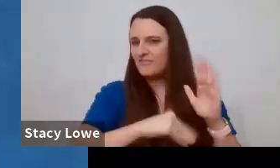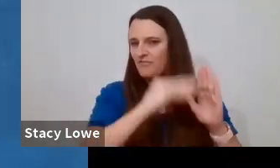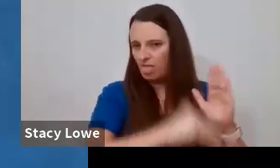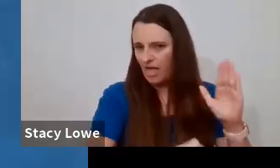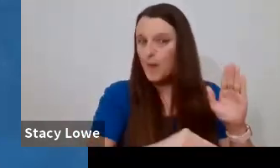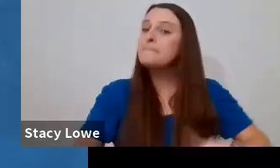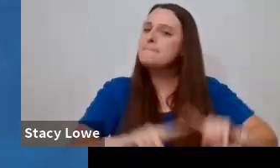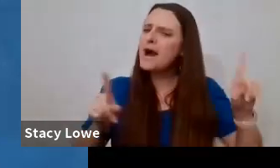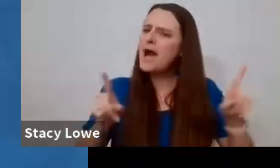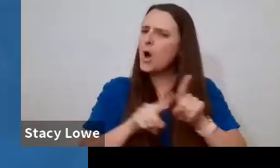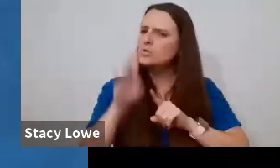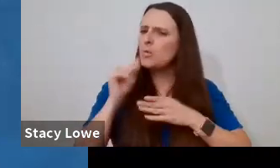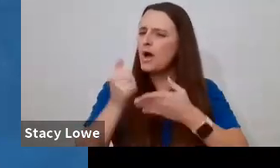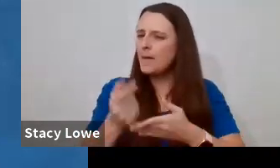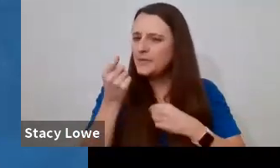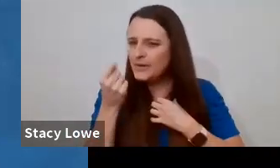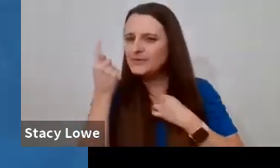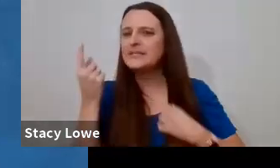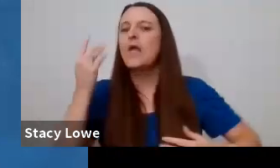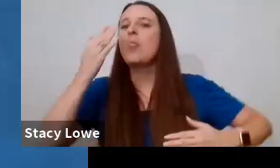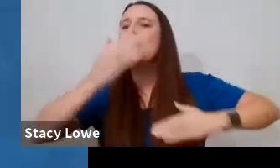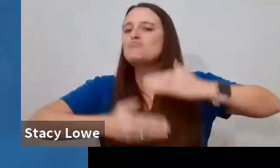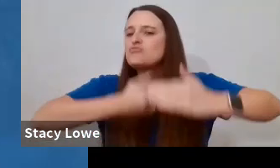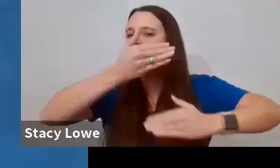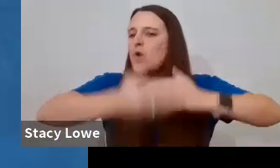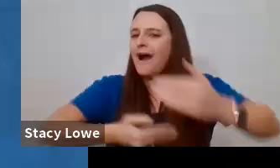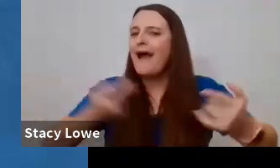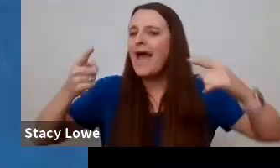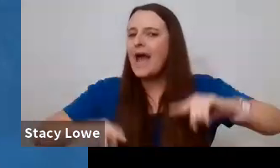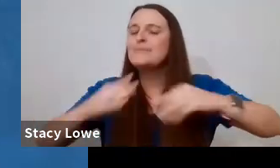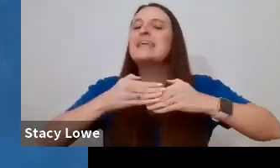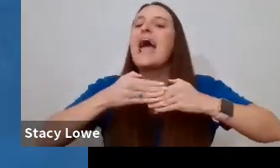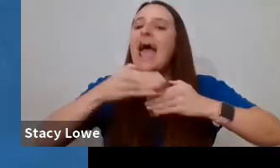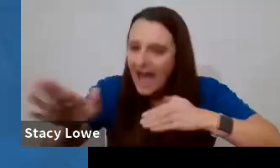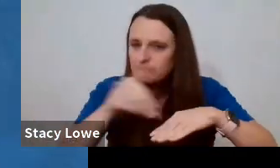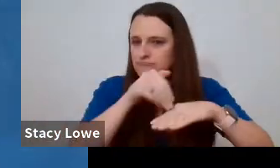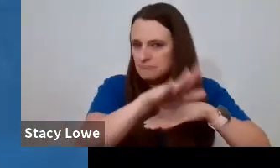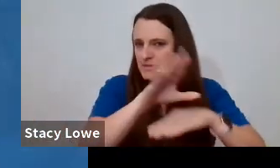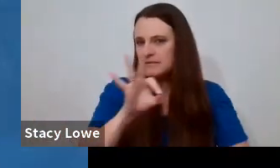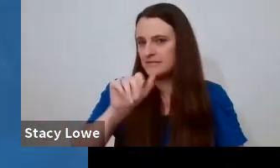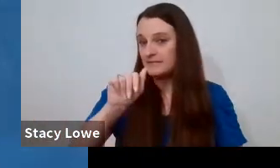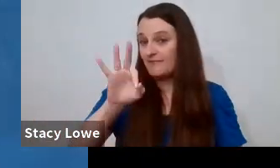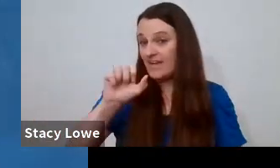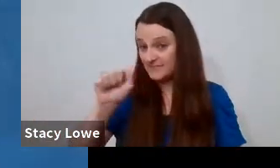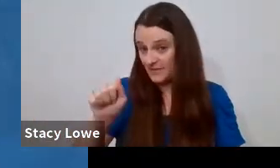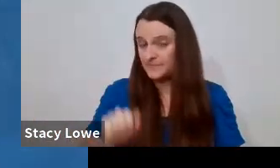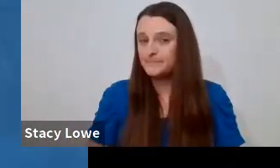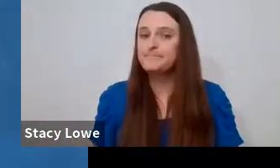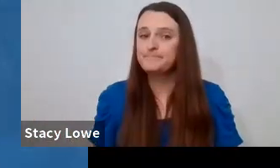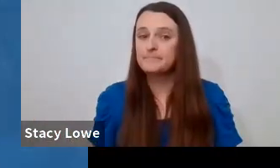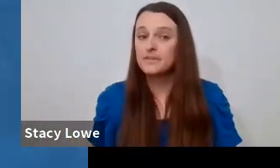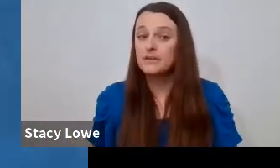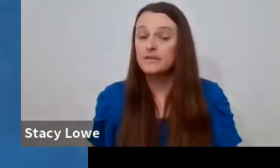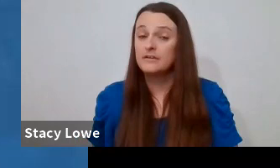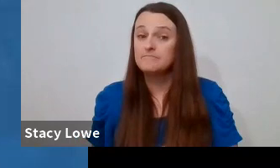also helpful to understand the process that occurs after the FAFSA is submitted. The FAFSA will